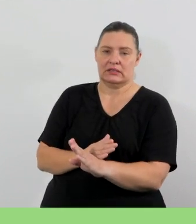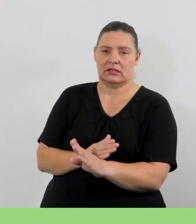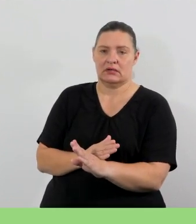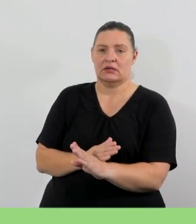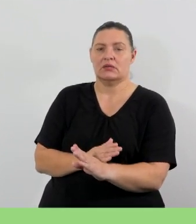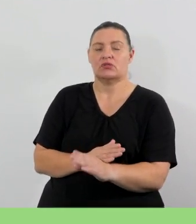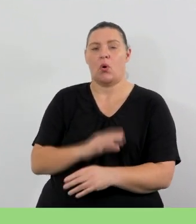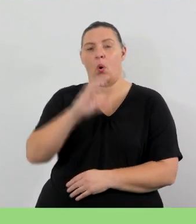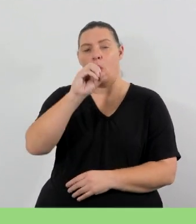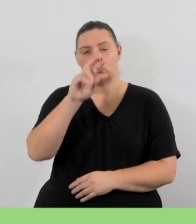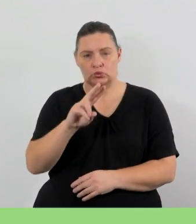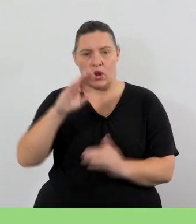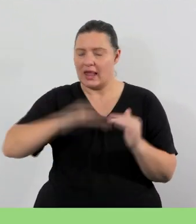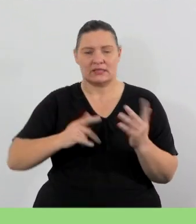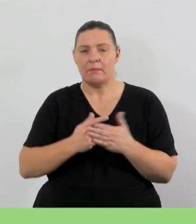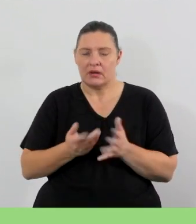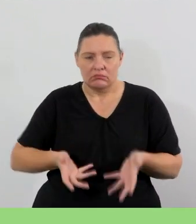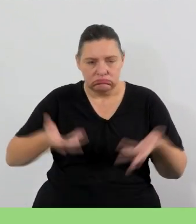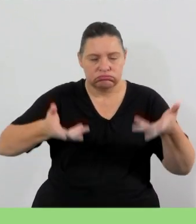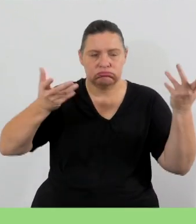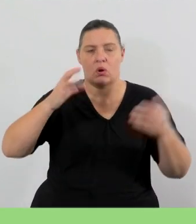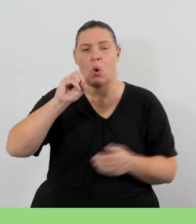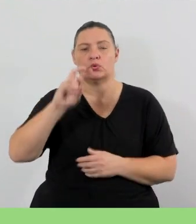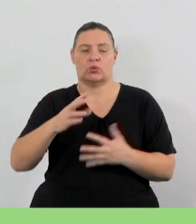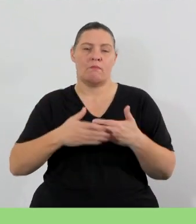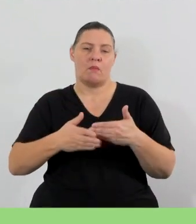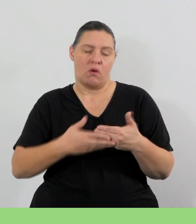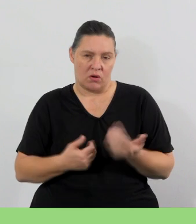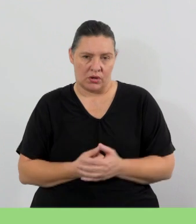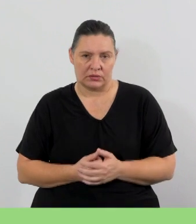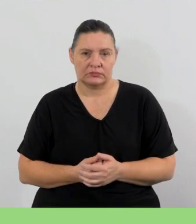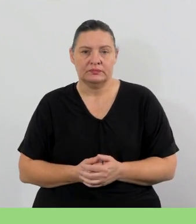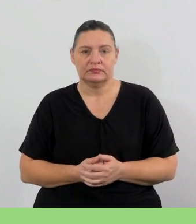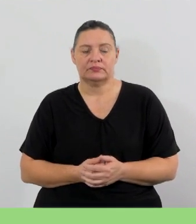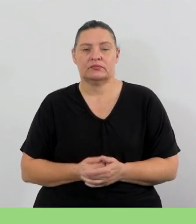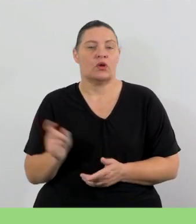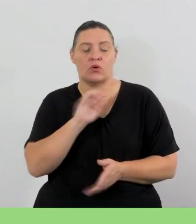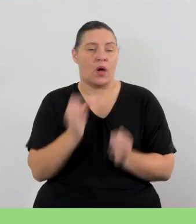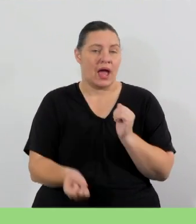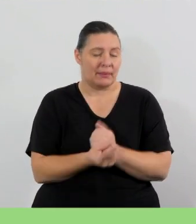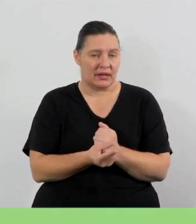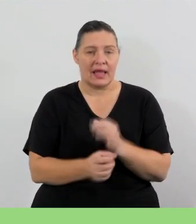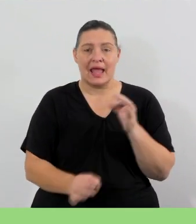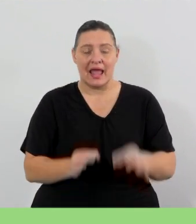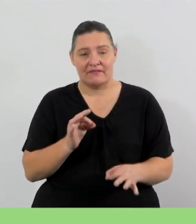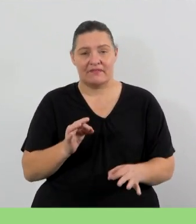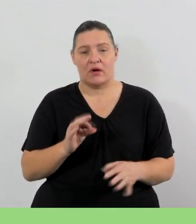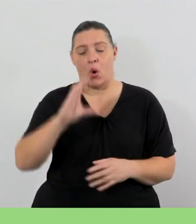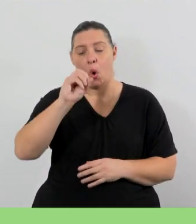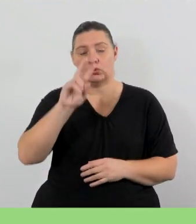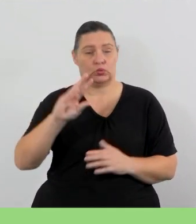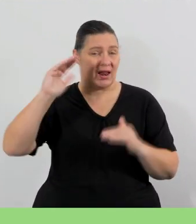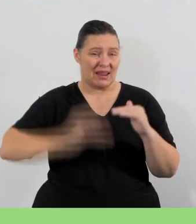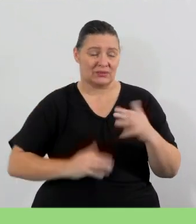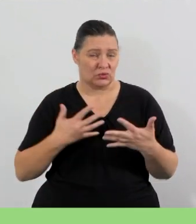reduction of oxygen in the atmosphere to boost respiration? We already know what will happen to us if there's a reduction